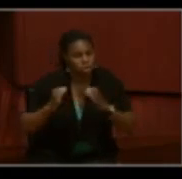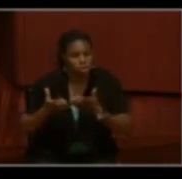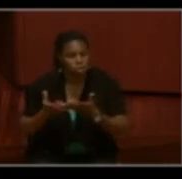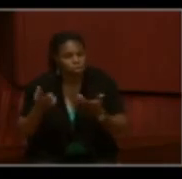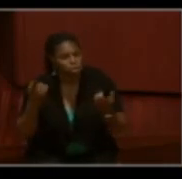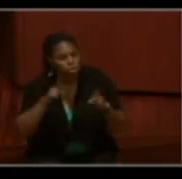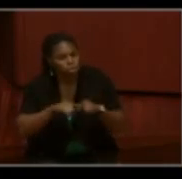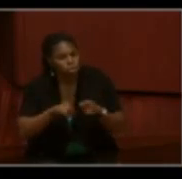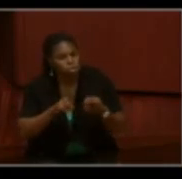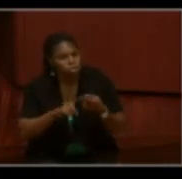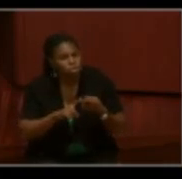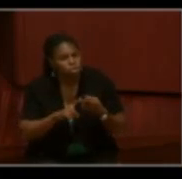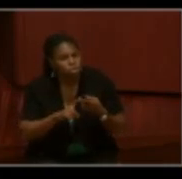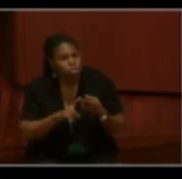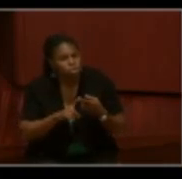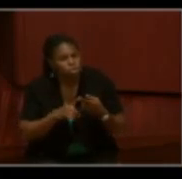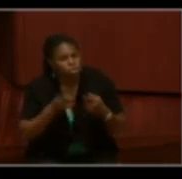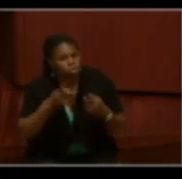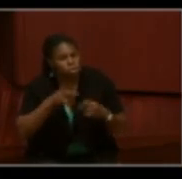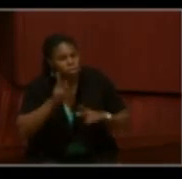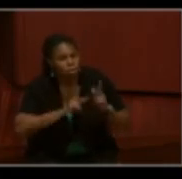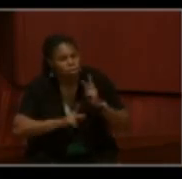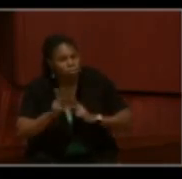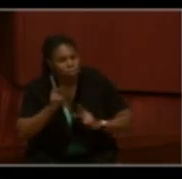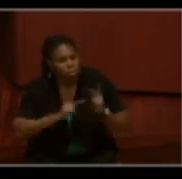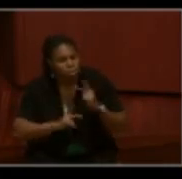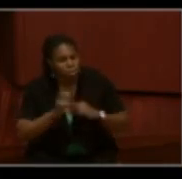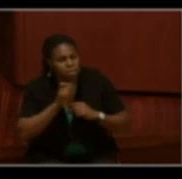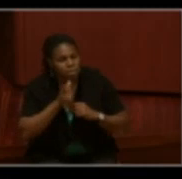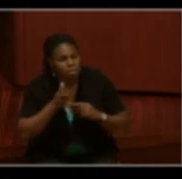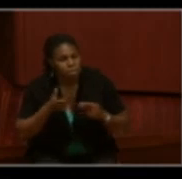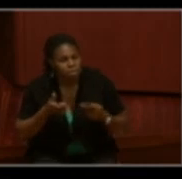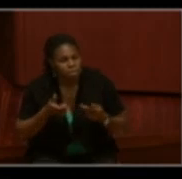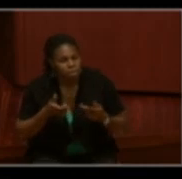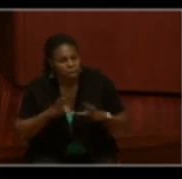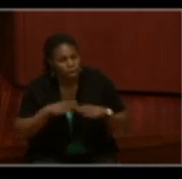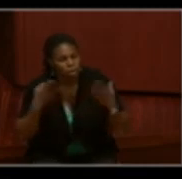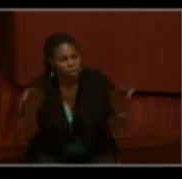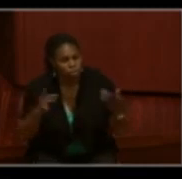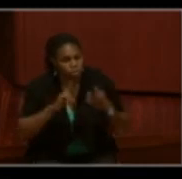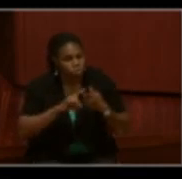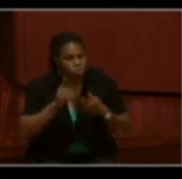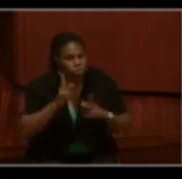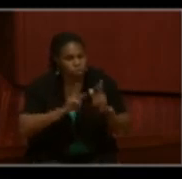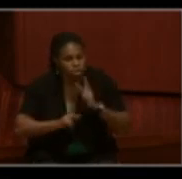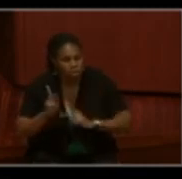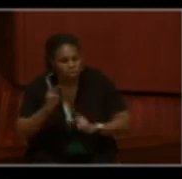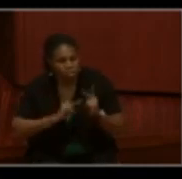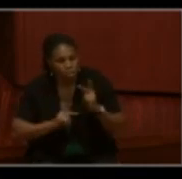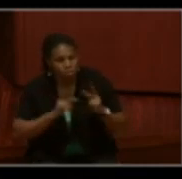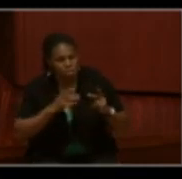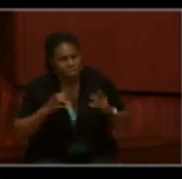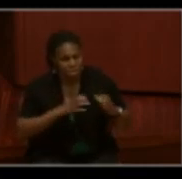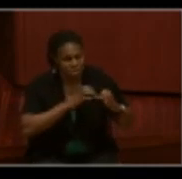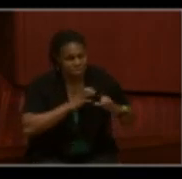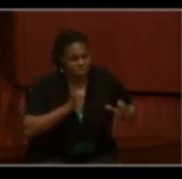is archival or open to the public and what is not yet open to the public. The civilian personnel records currently open